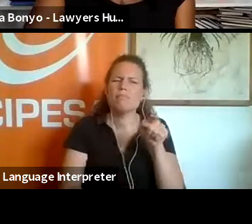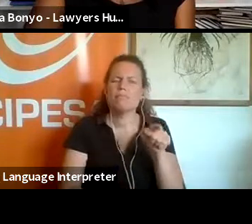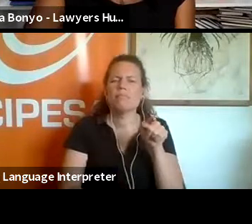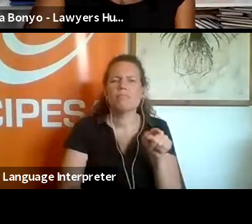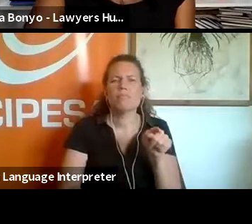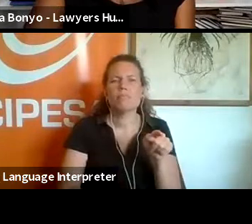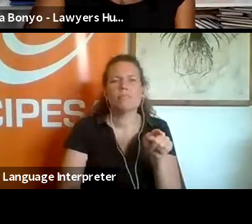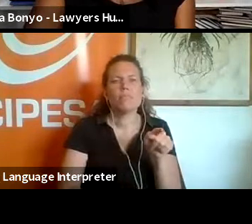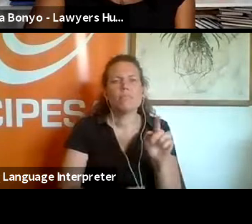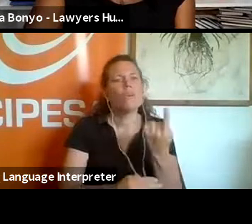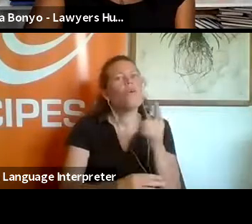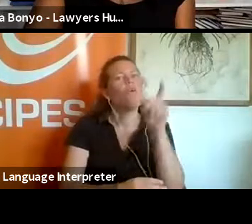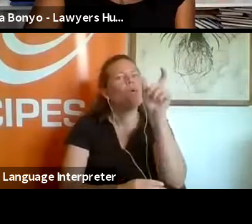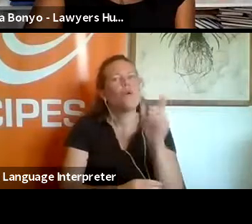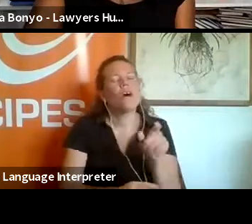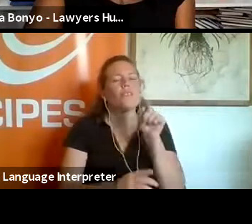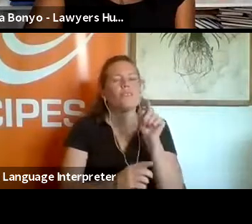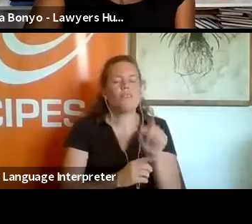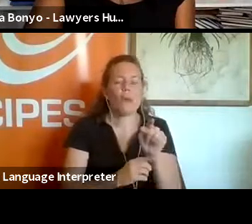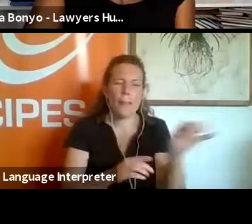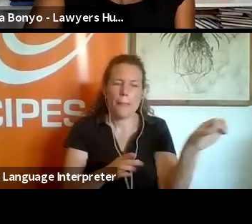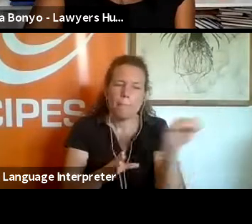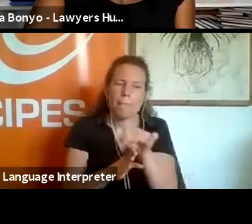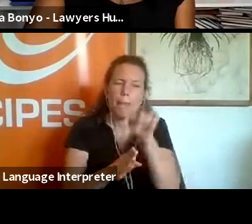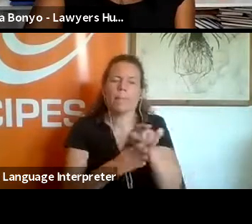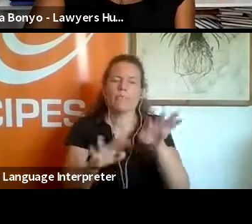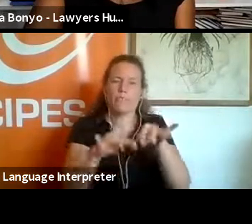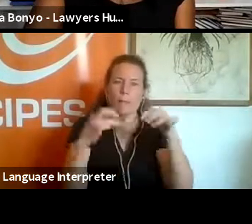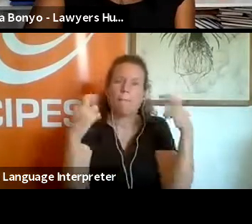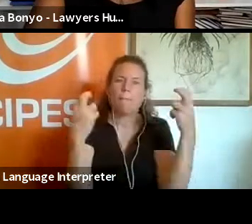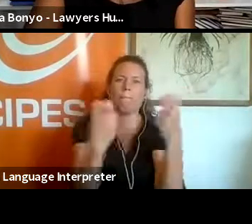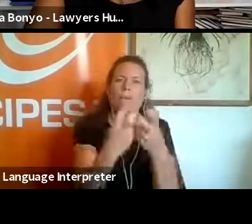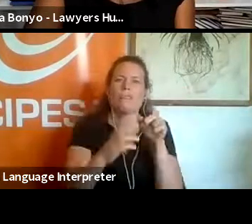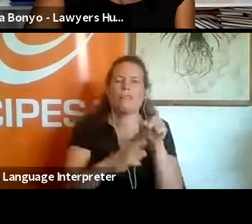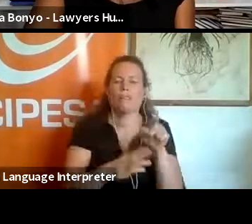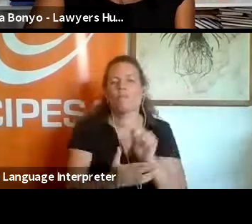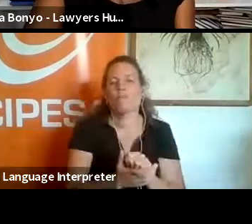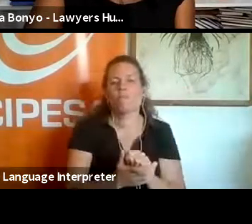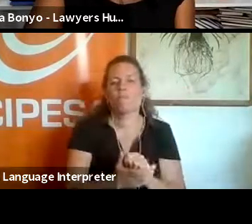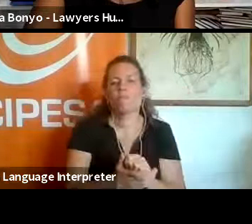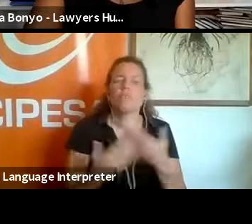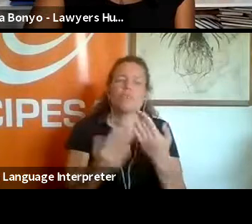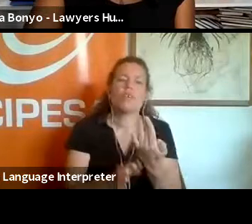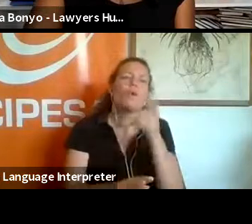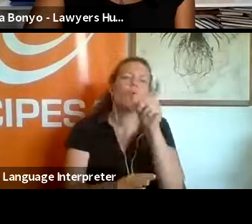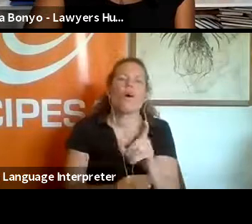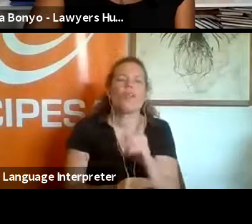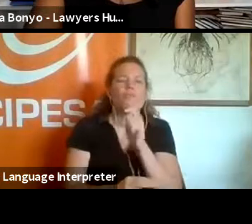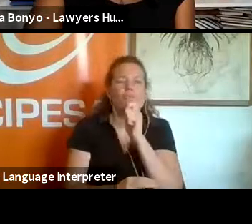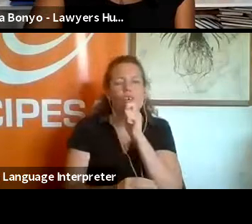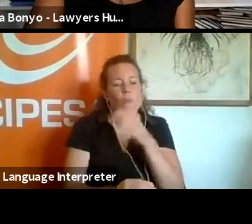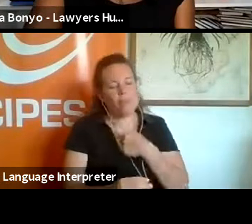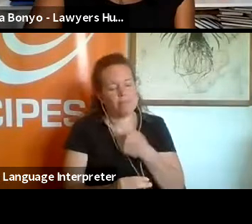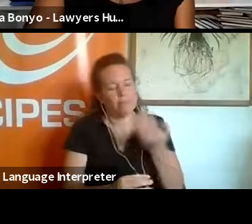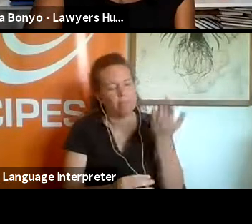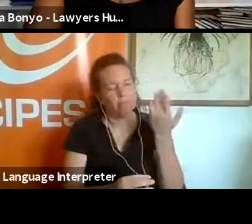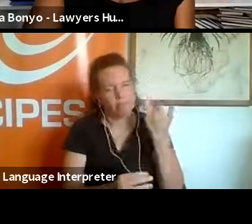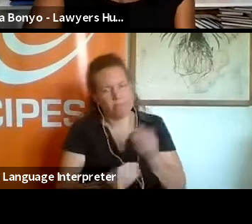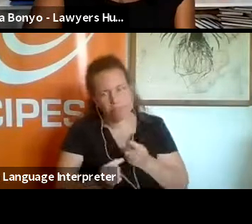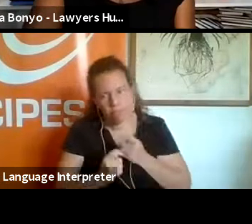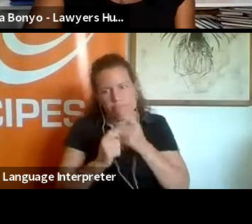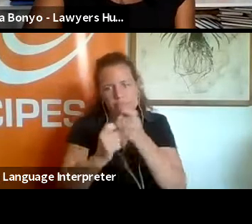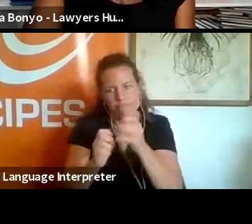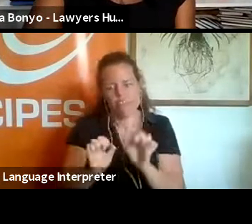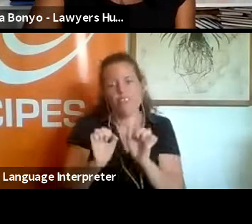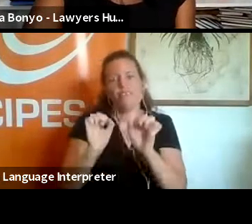one of the members of the panel for my proposal defense. So, and one of the comments that I had made in my defense